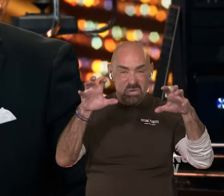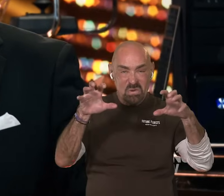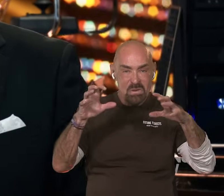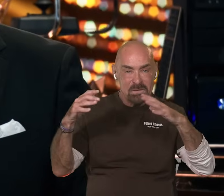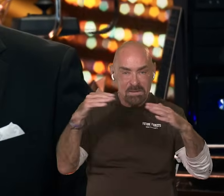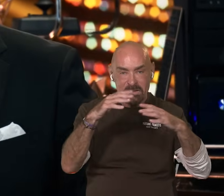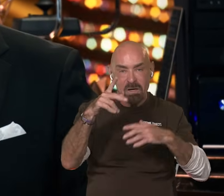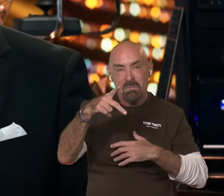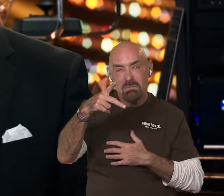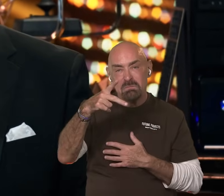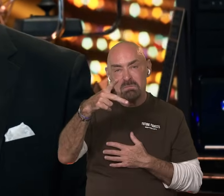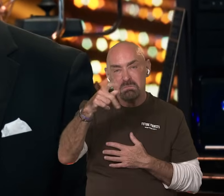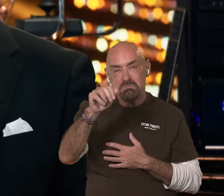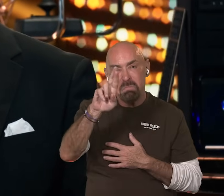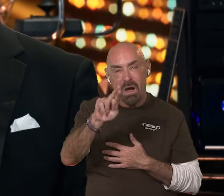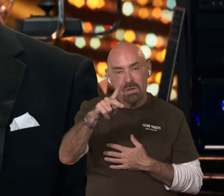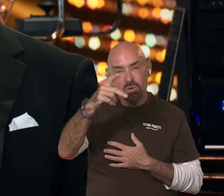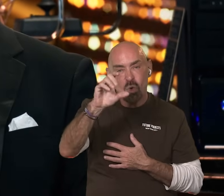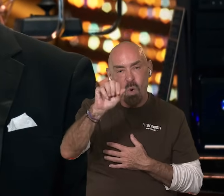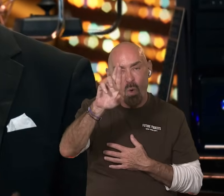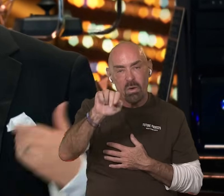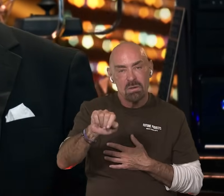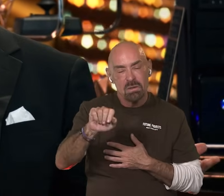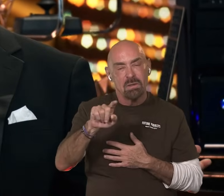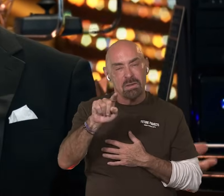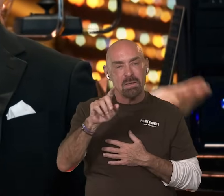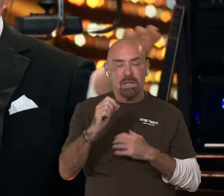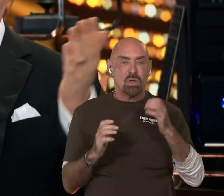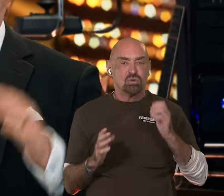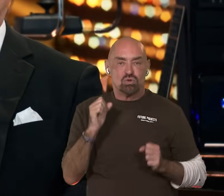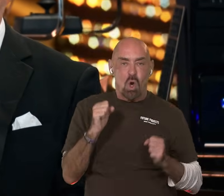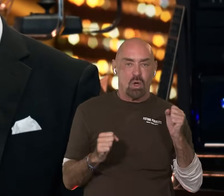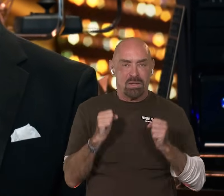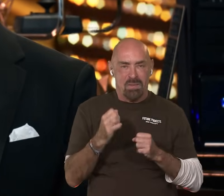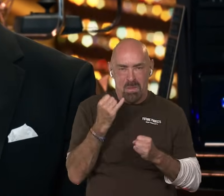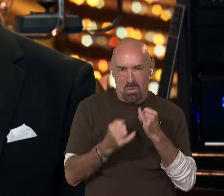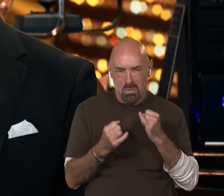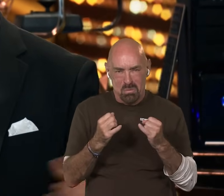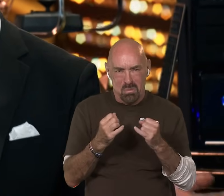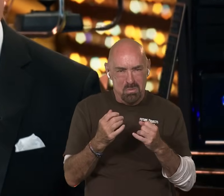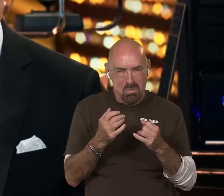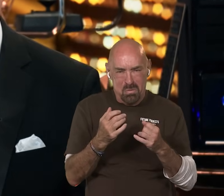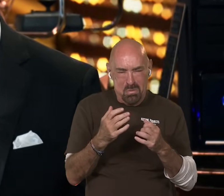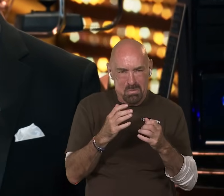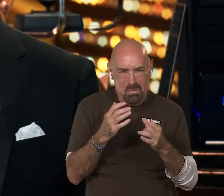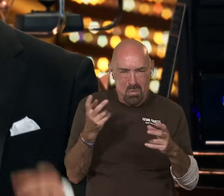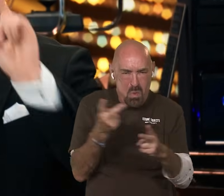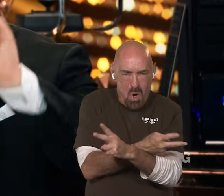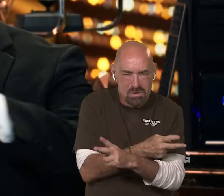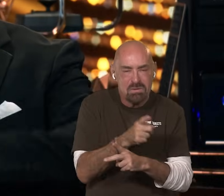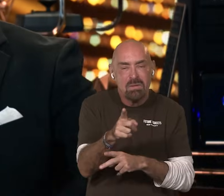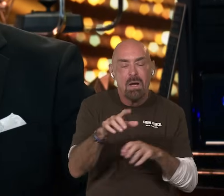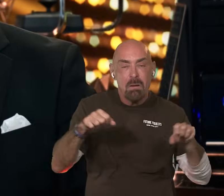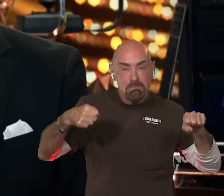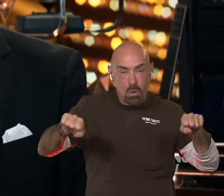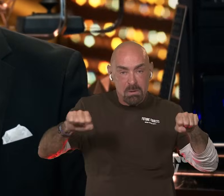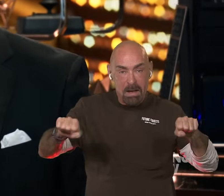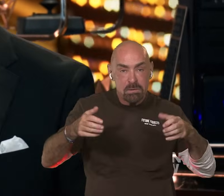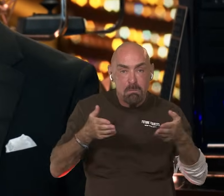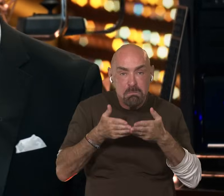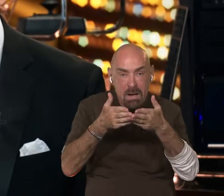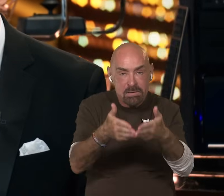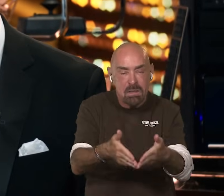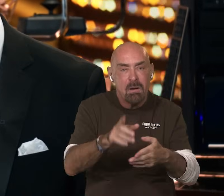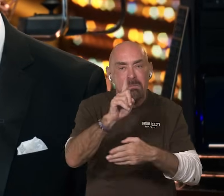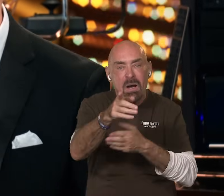Gore meets parkour in Death Sprint 66. And here I thought the worst thing that could happen while jogging is jogging. Now, you've heard of motorbikes